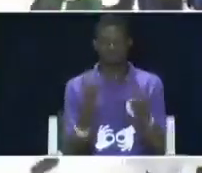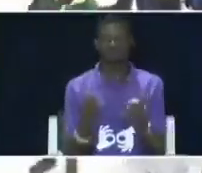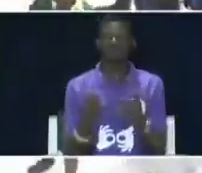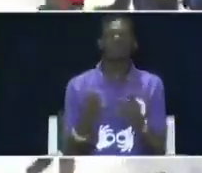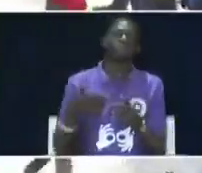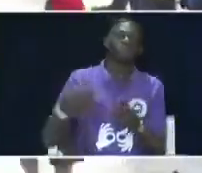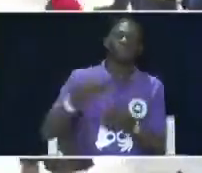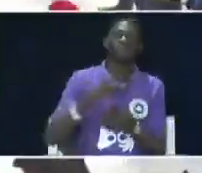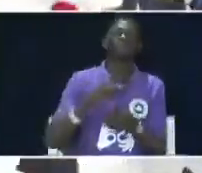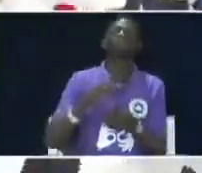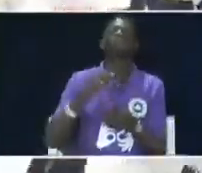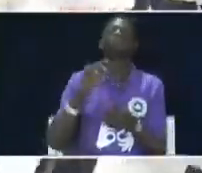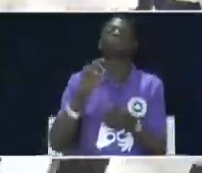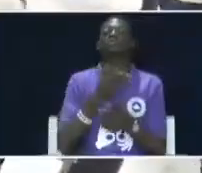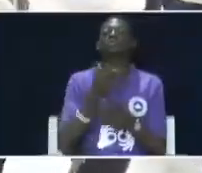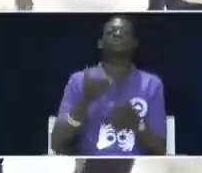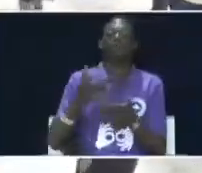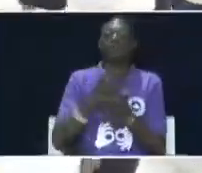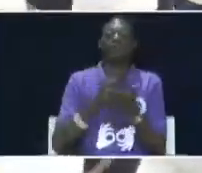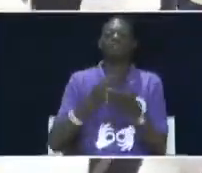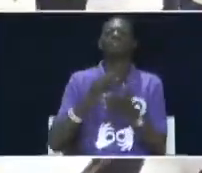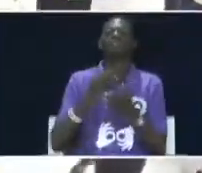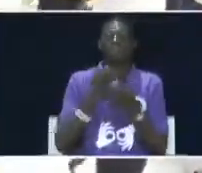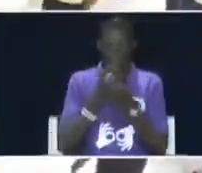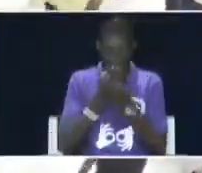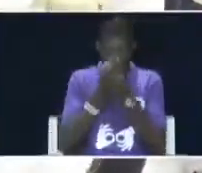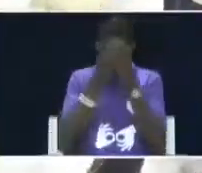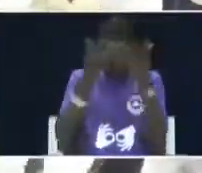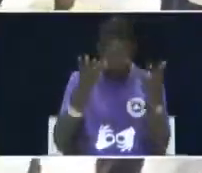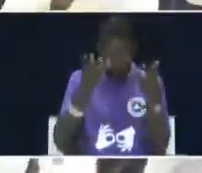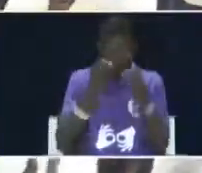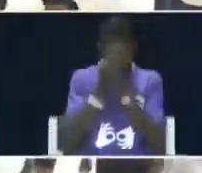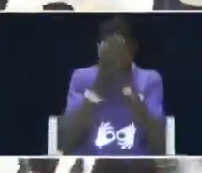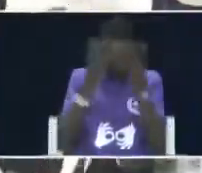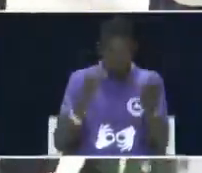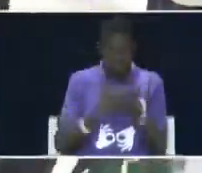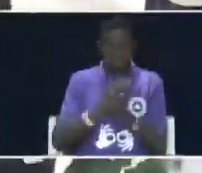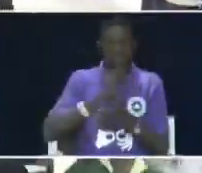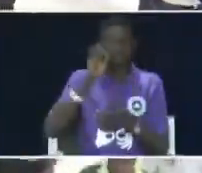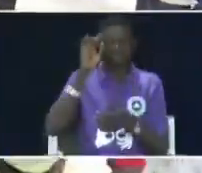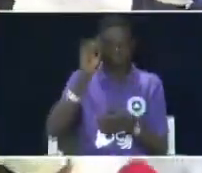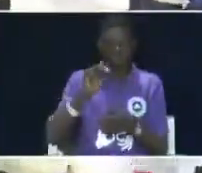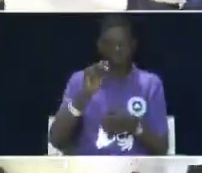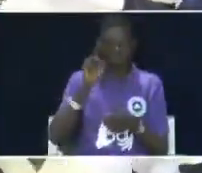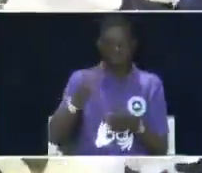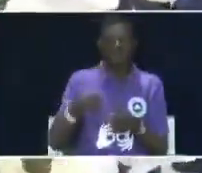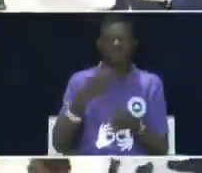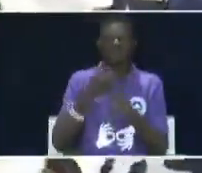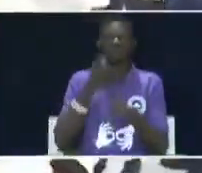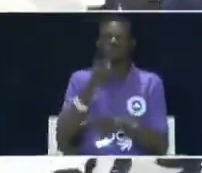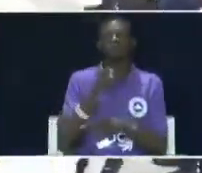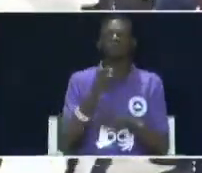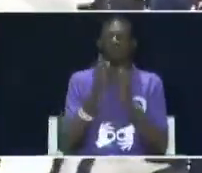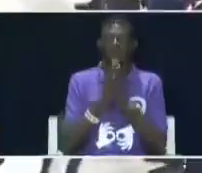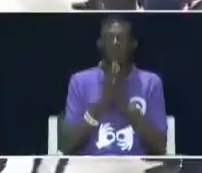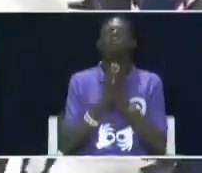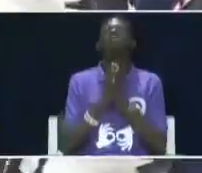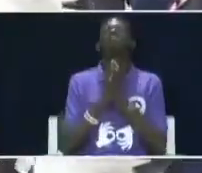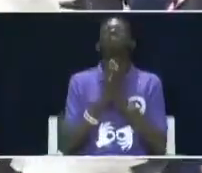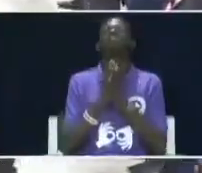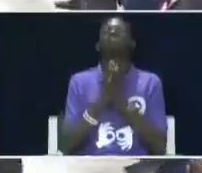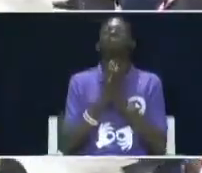will collect the information I need from you, your names, your address, and your prayer requests. And